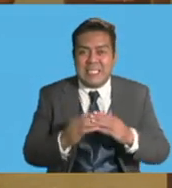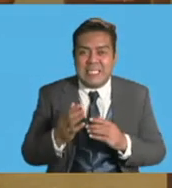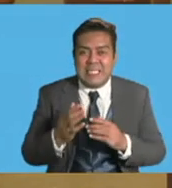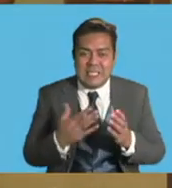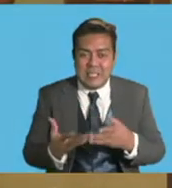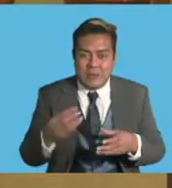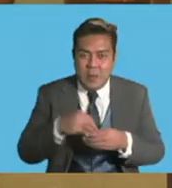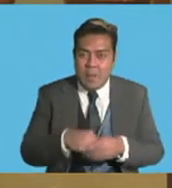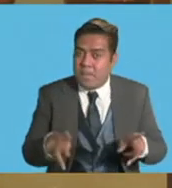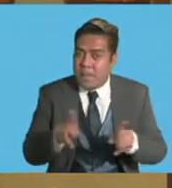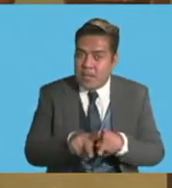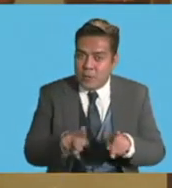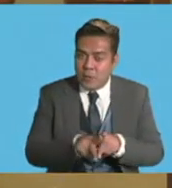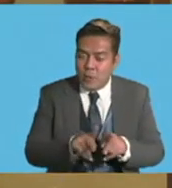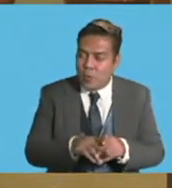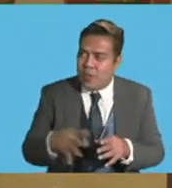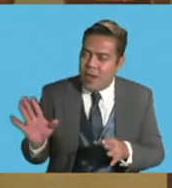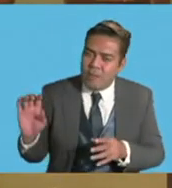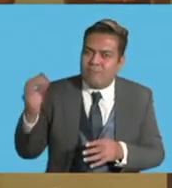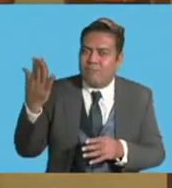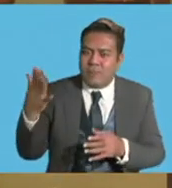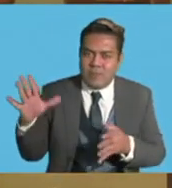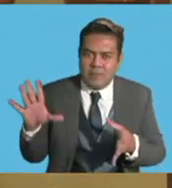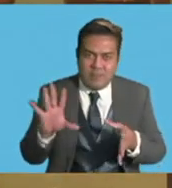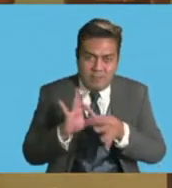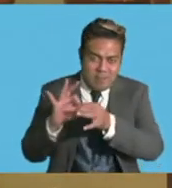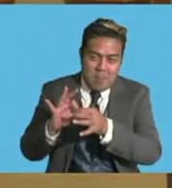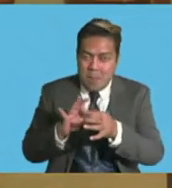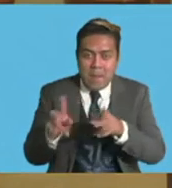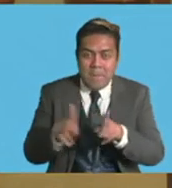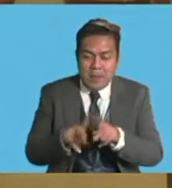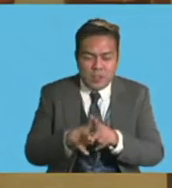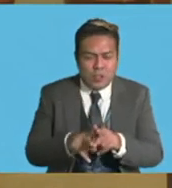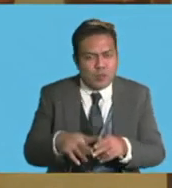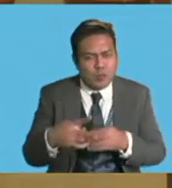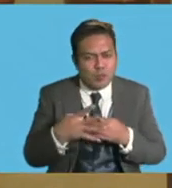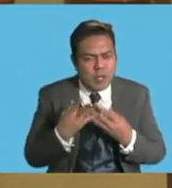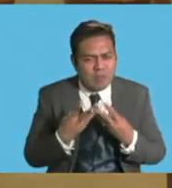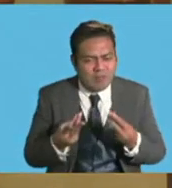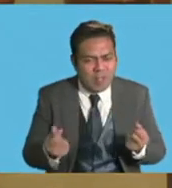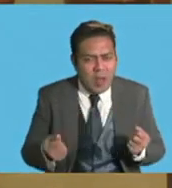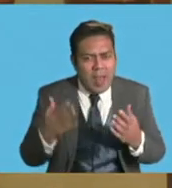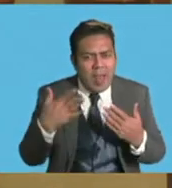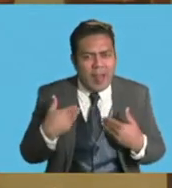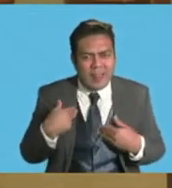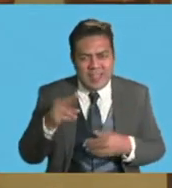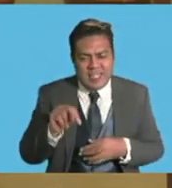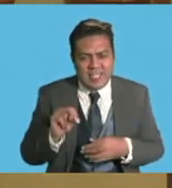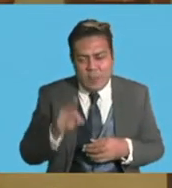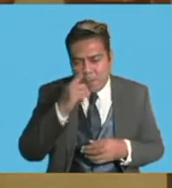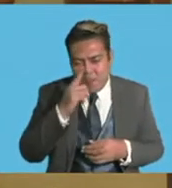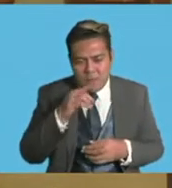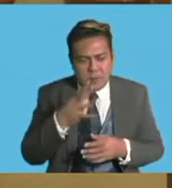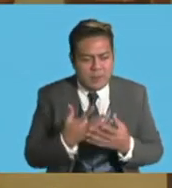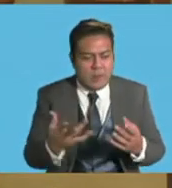alongside partnering with outside experts to address the specific health needs of the Fijian population. It